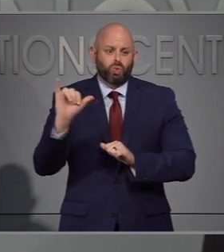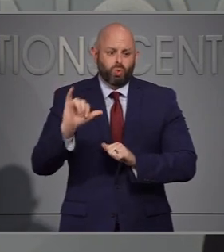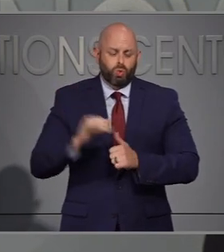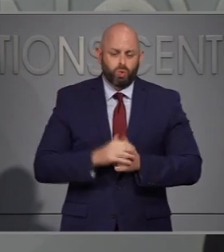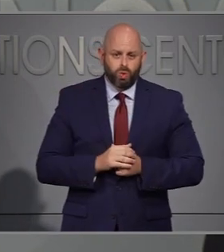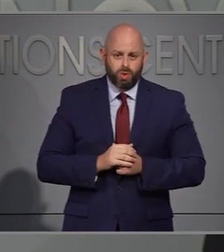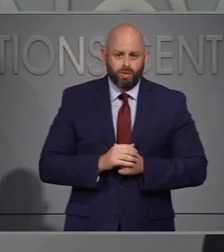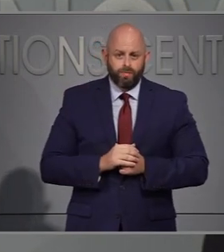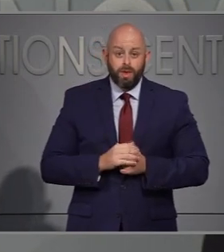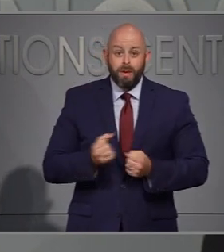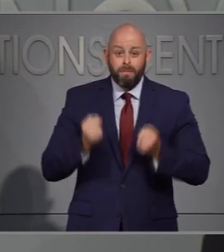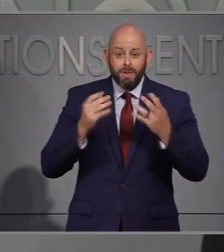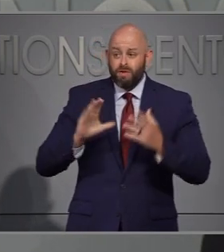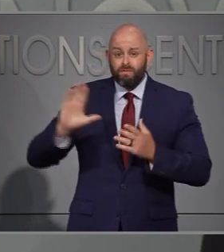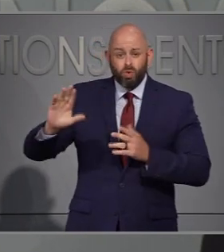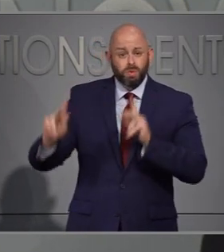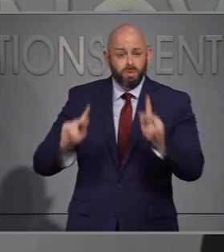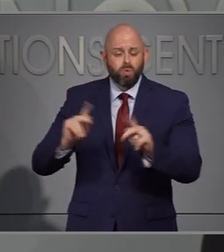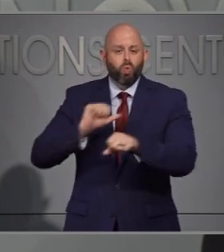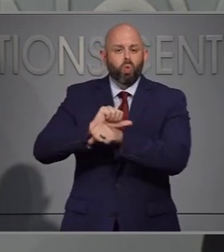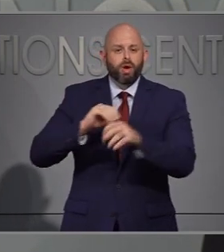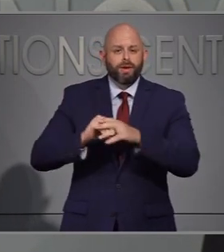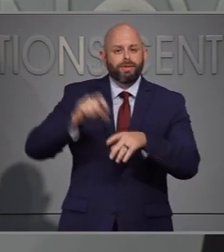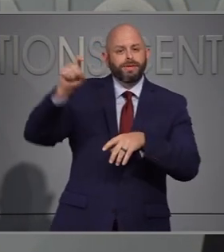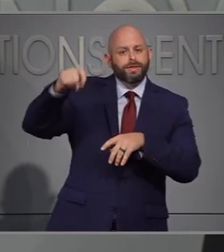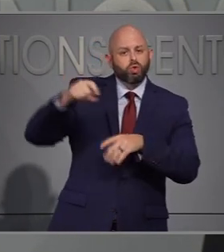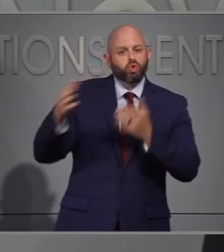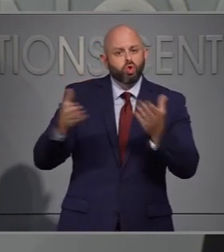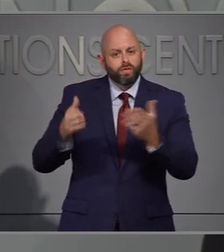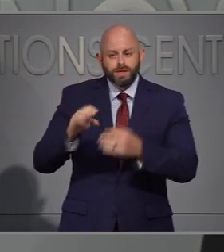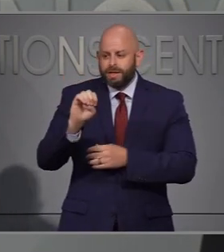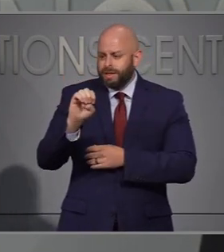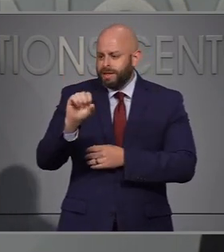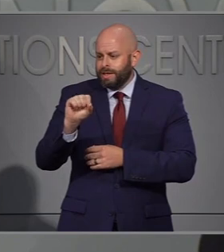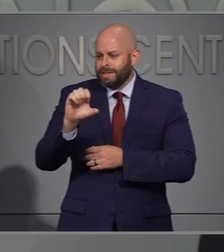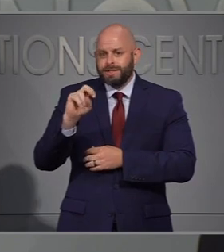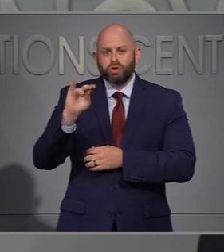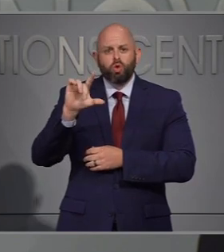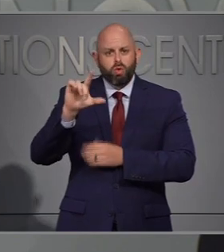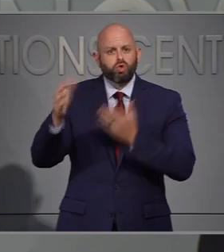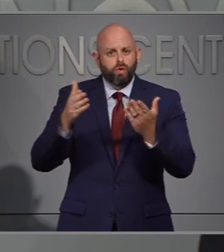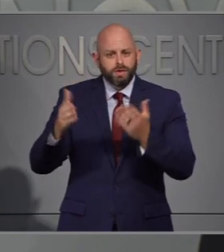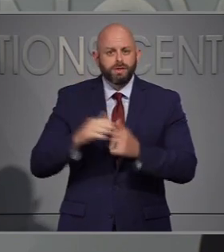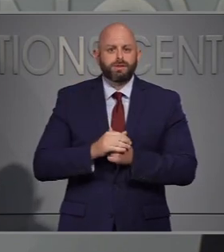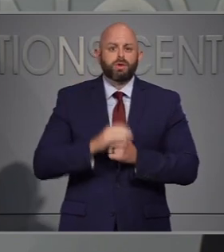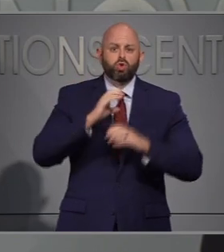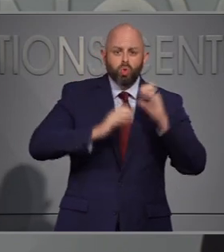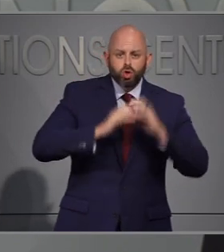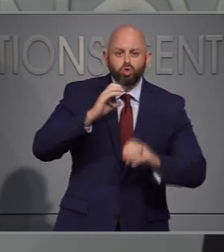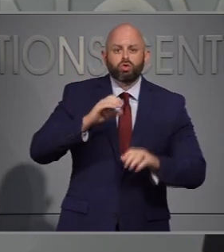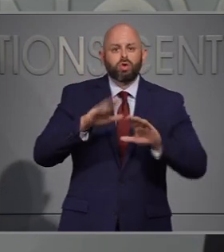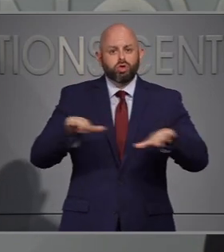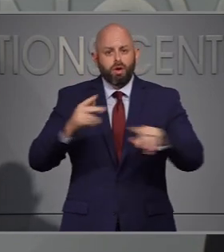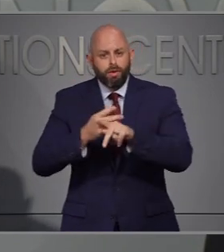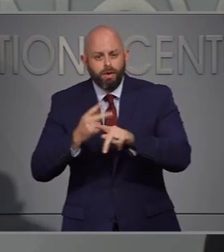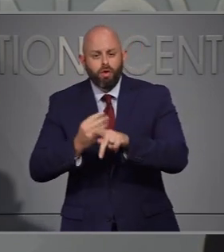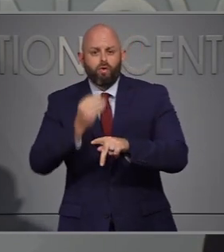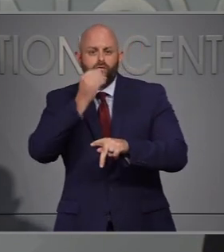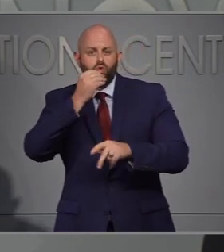in essential services and industries that our state relies upon, like construction, childcare, and food